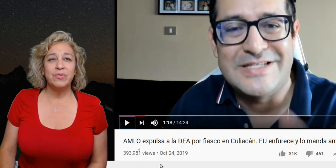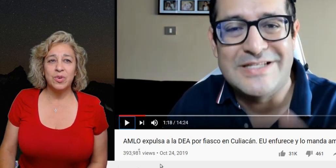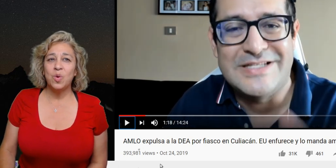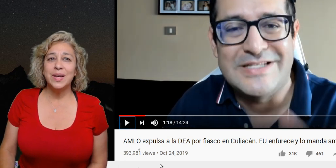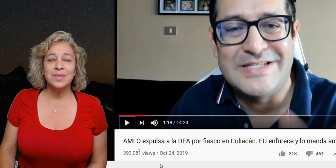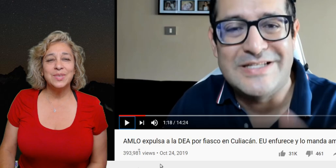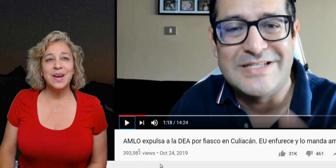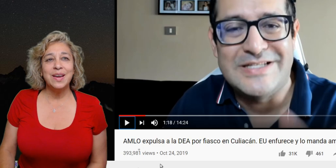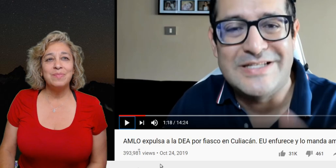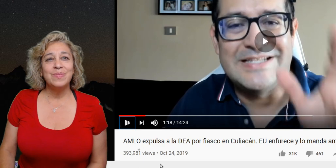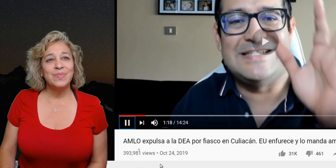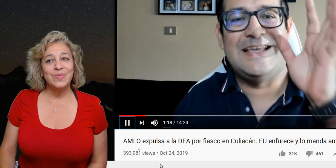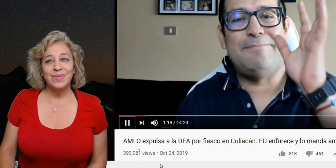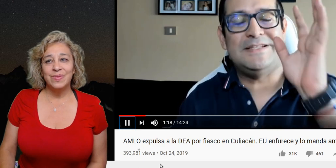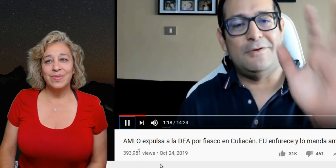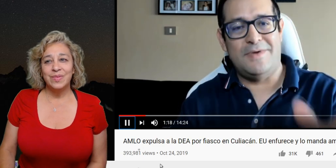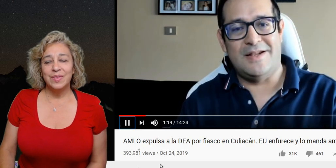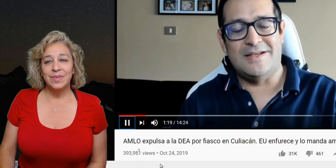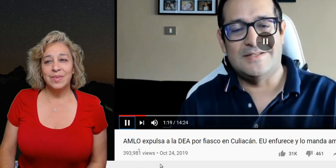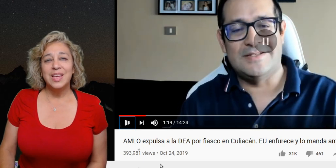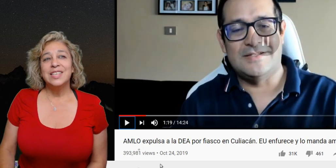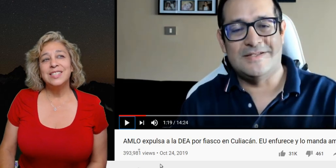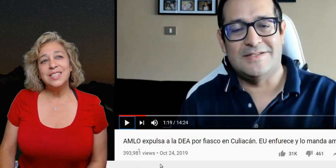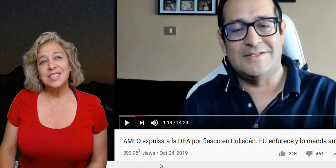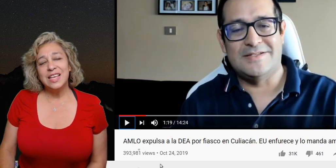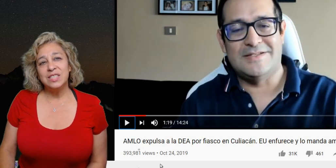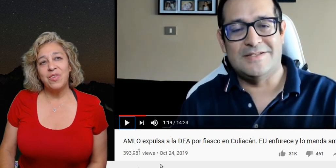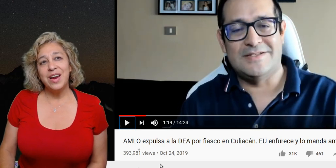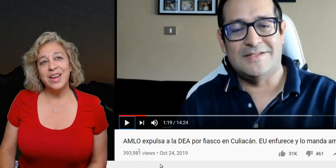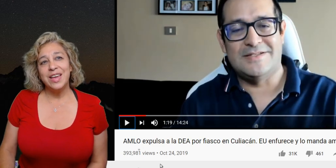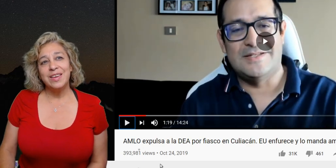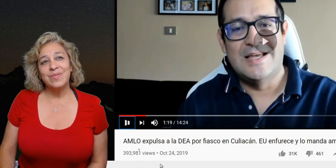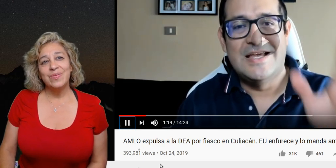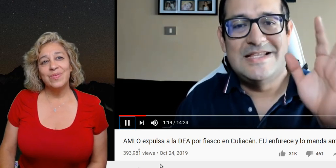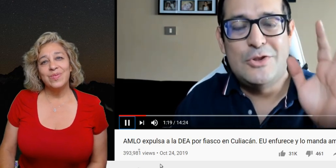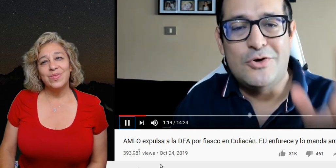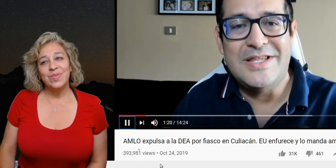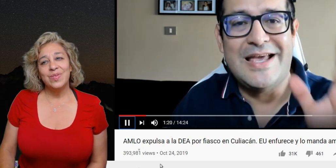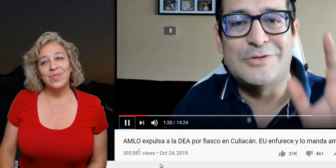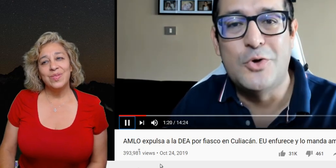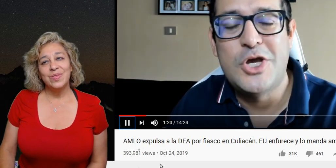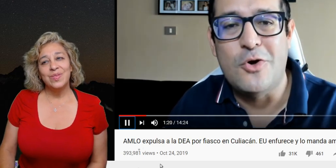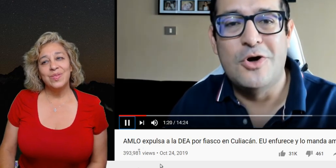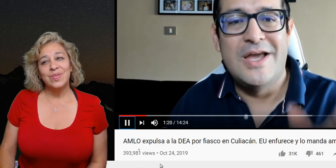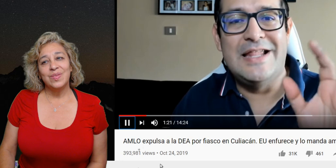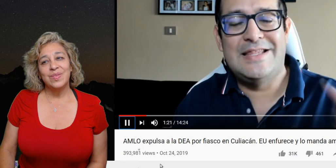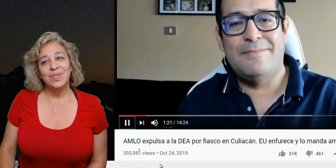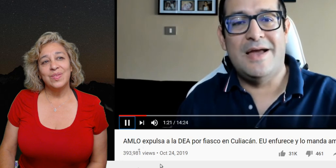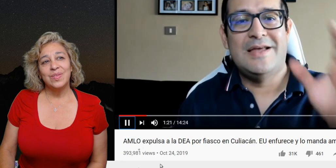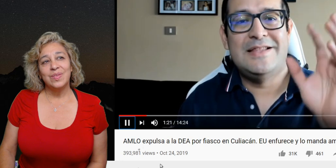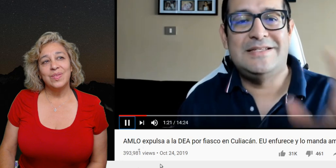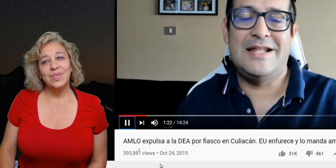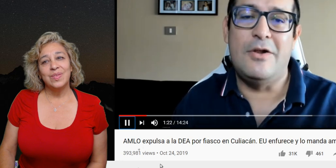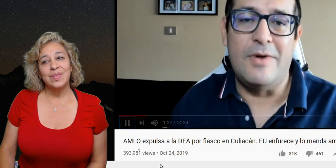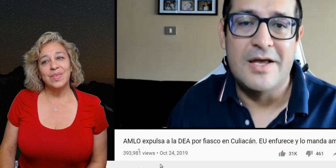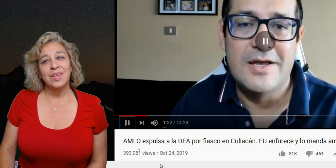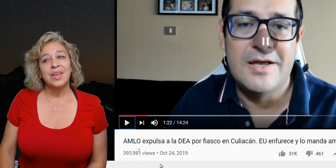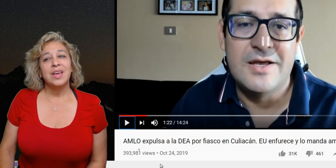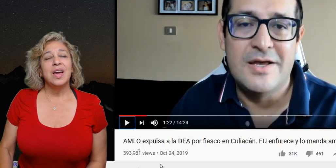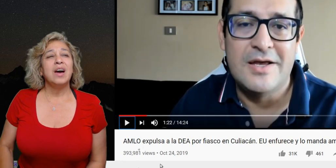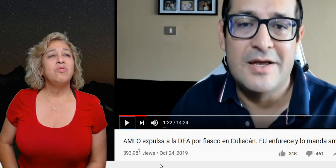this for quite some time, del pasado viernes, since last Friday, de donde surgió el tema de